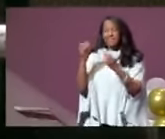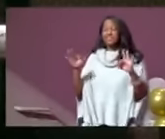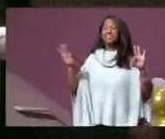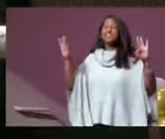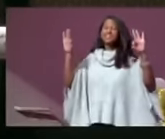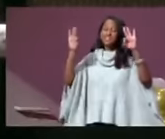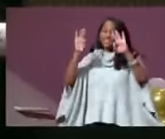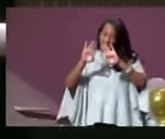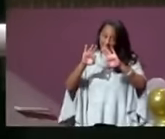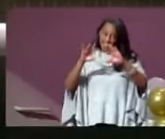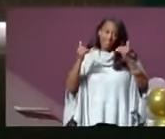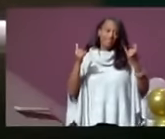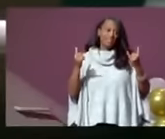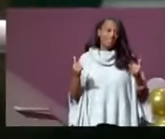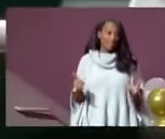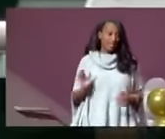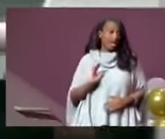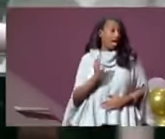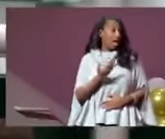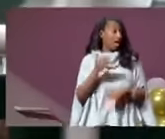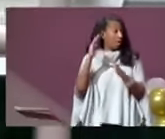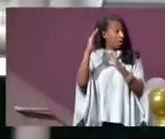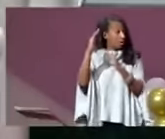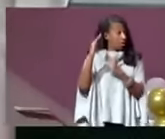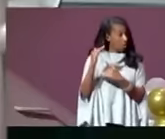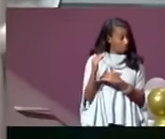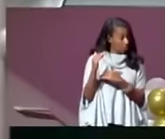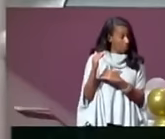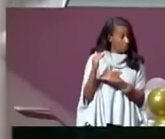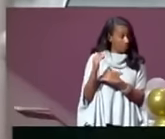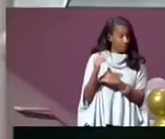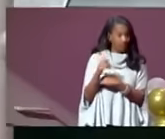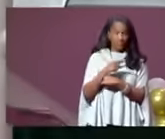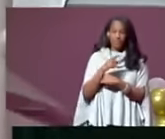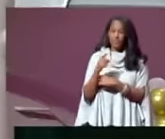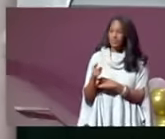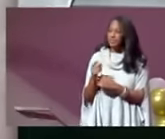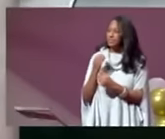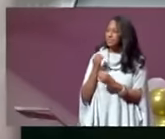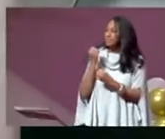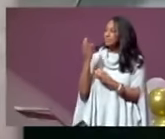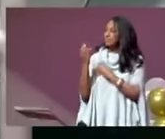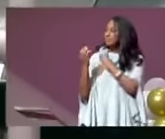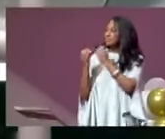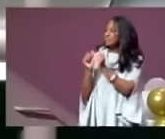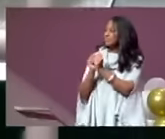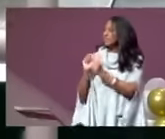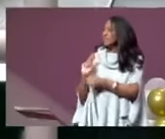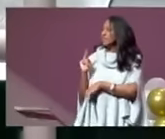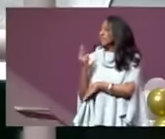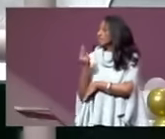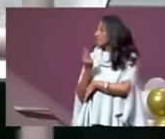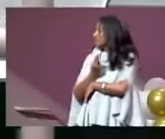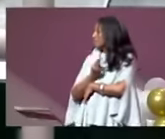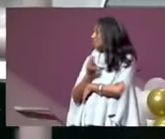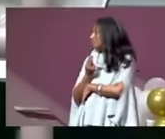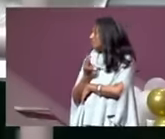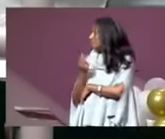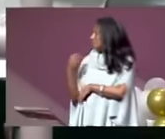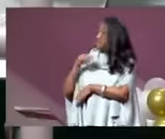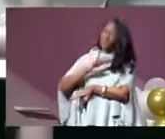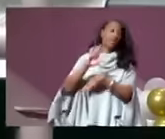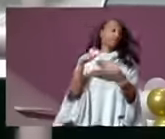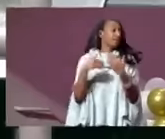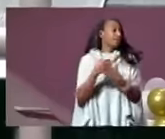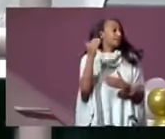God. And on today, it is our hope and wish that you lift your voice and sing with us this next one. We all know it,